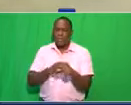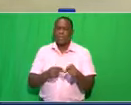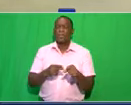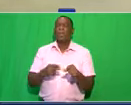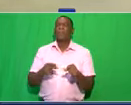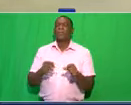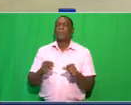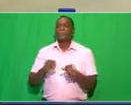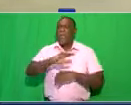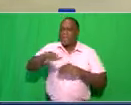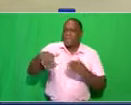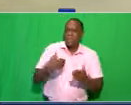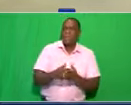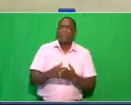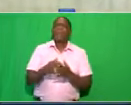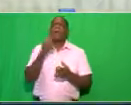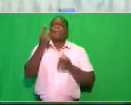education?